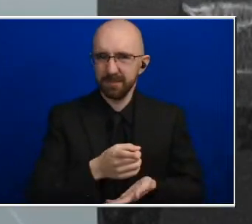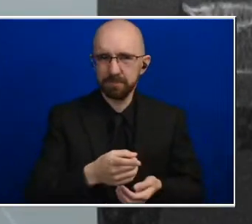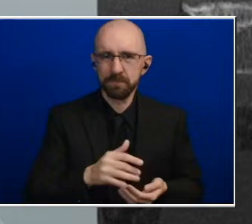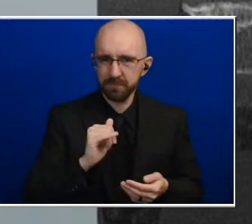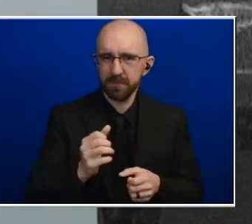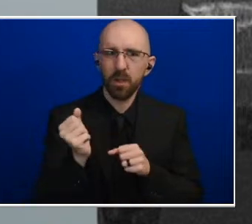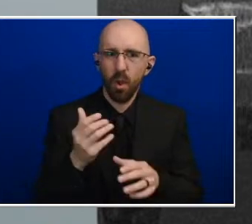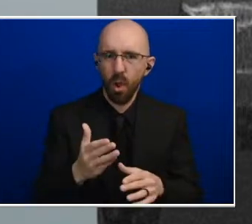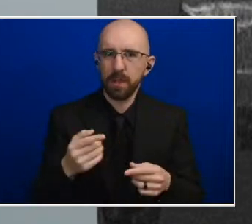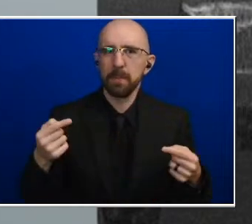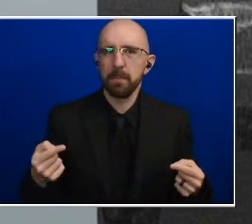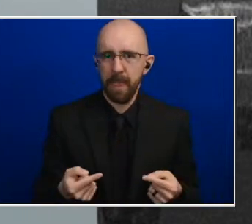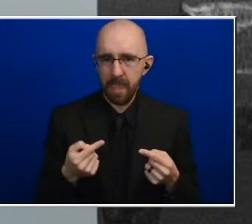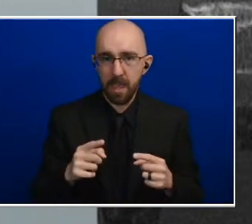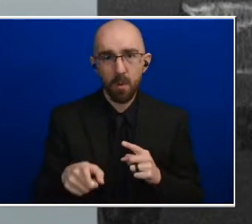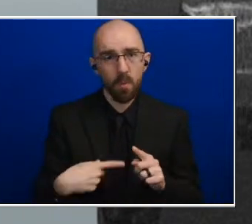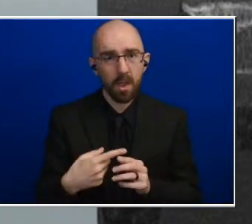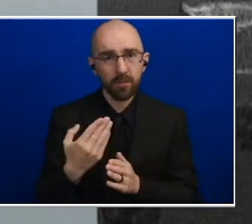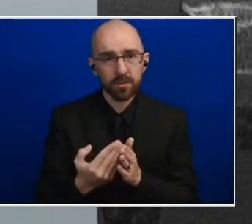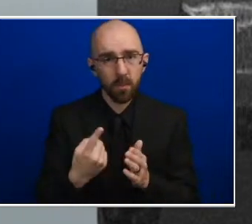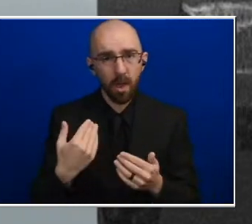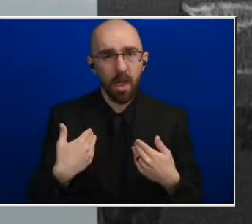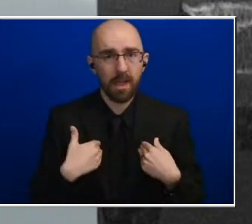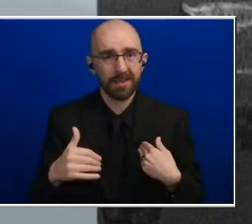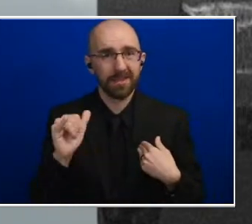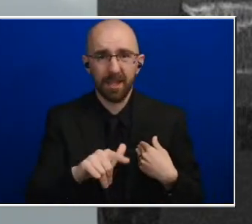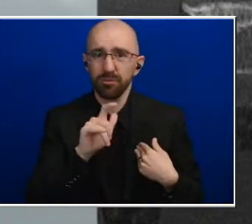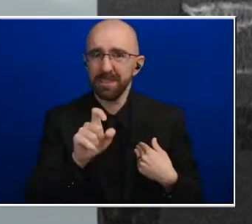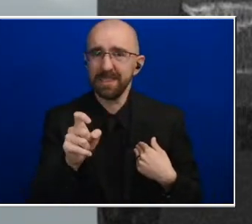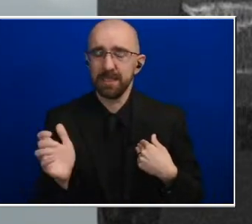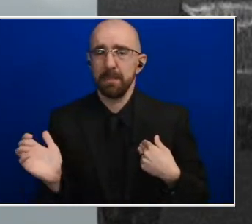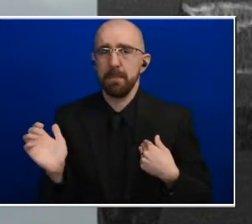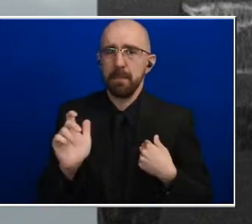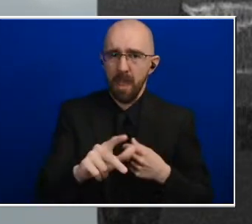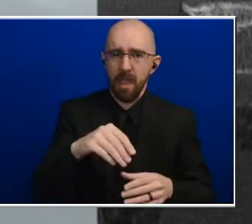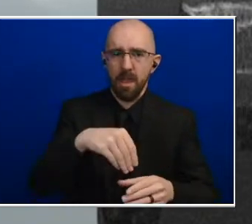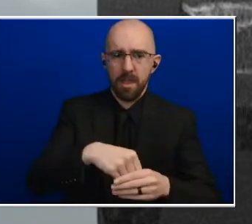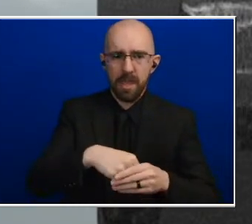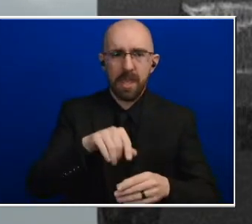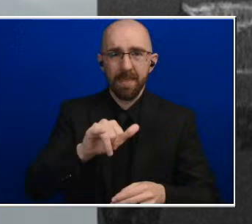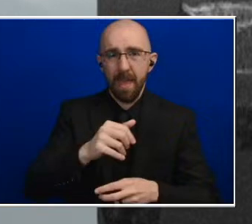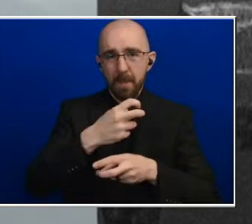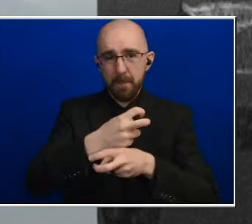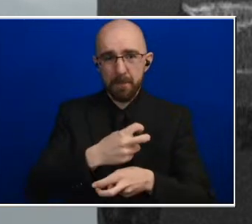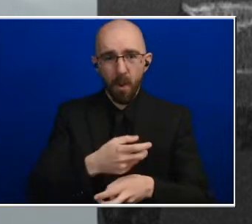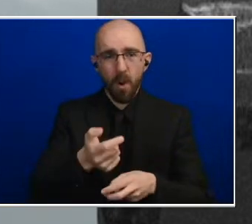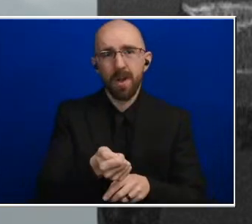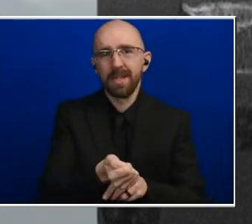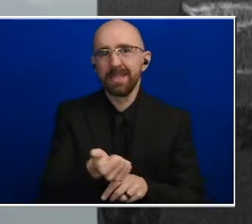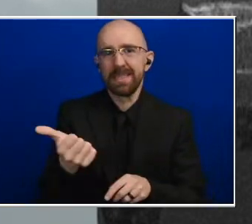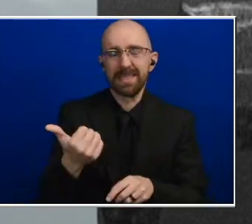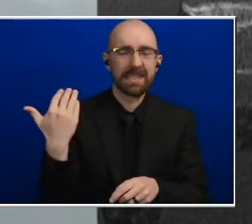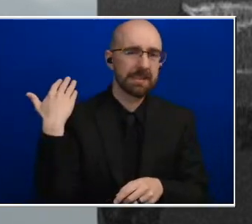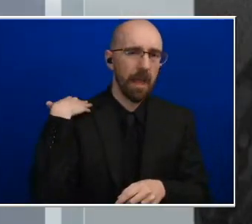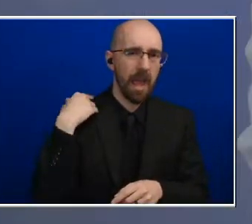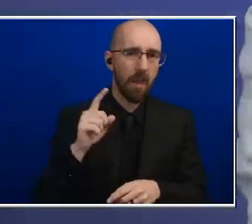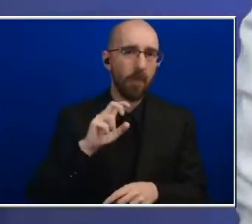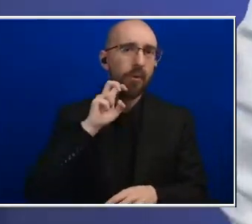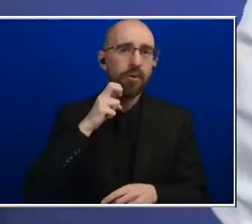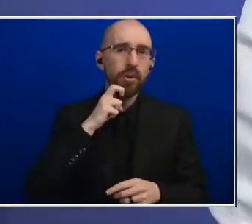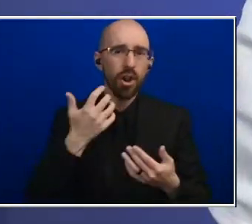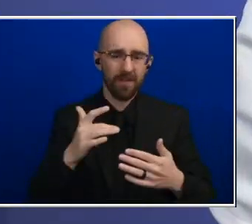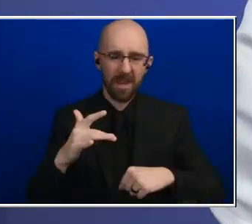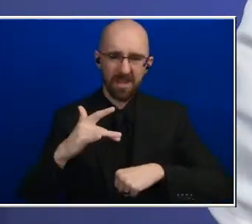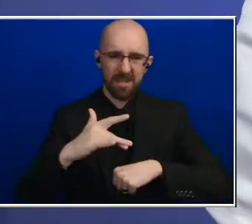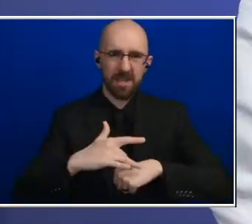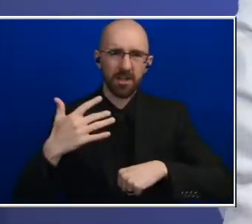when somebody has that, we really need to go back in, take that chunk of bone out of the spine canal where the nerves are. And that's what you see on that right